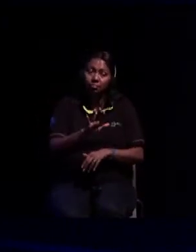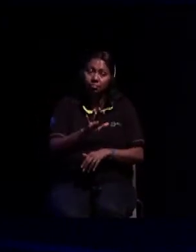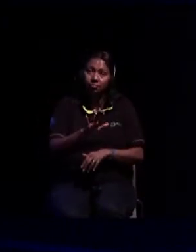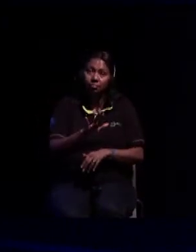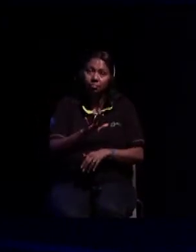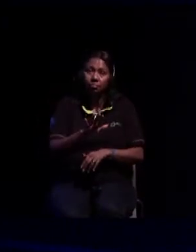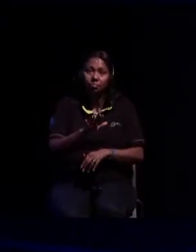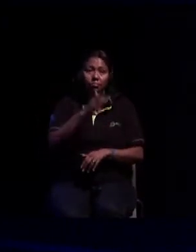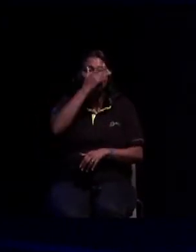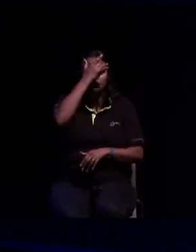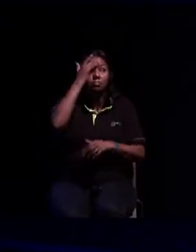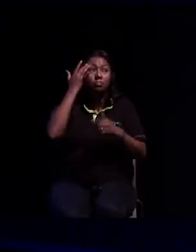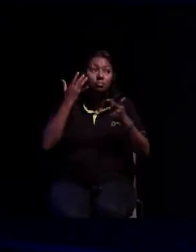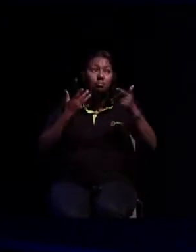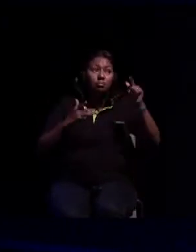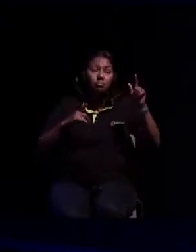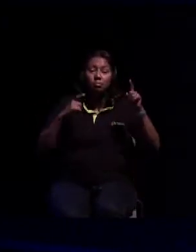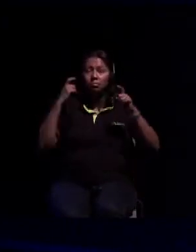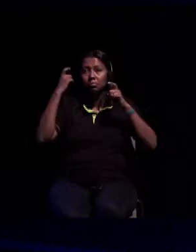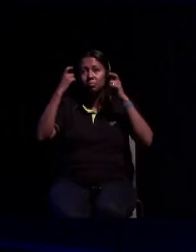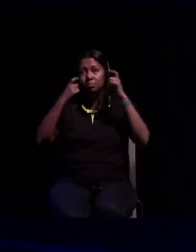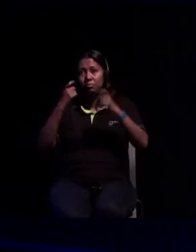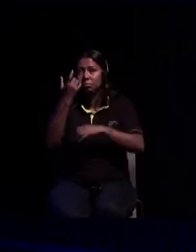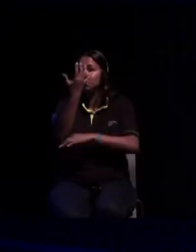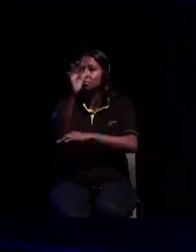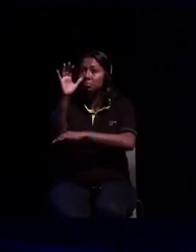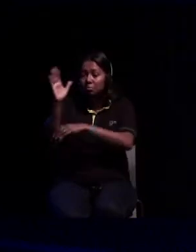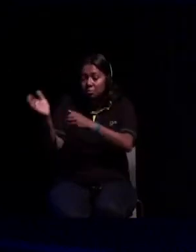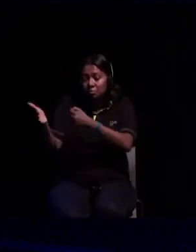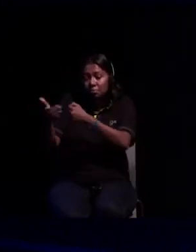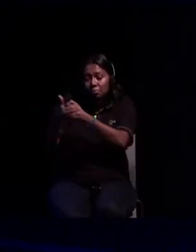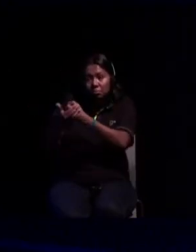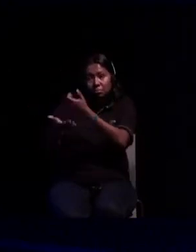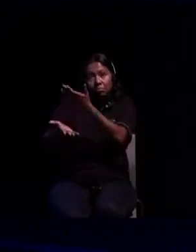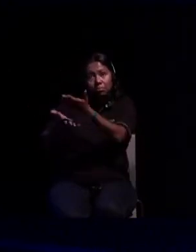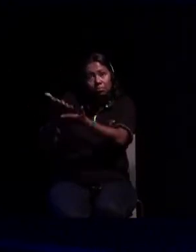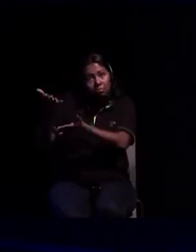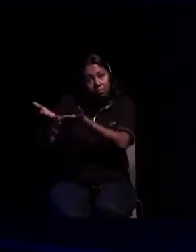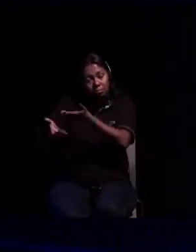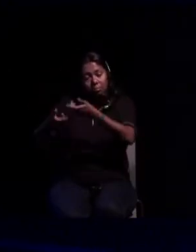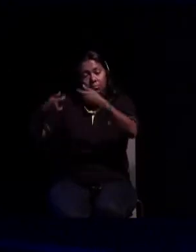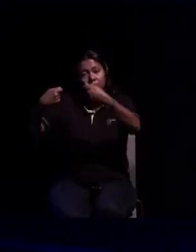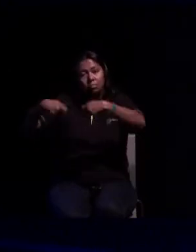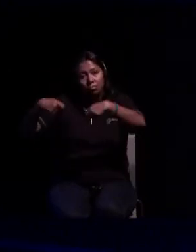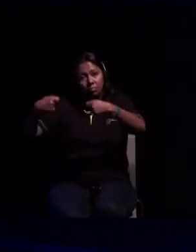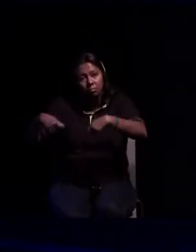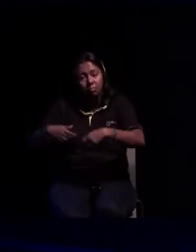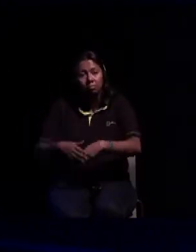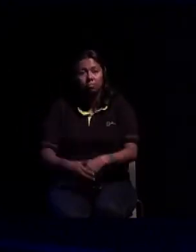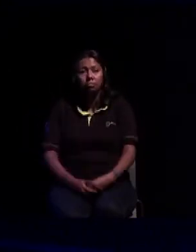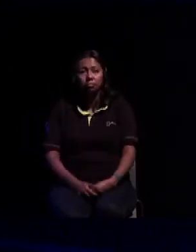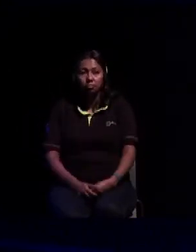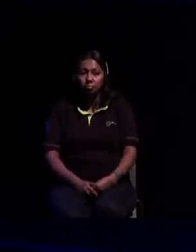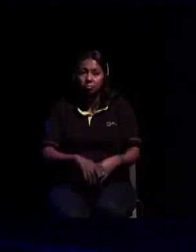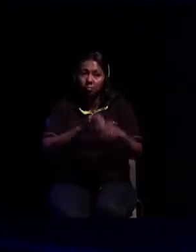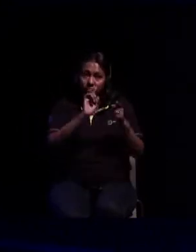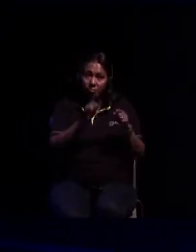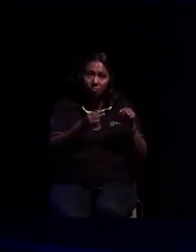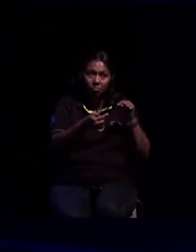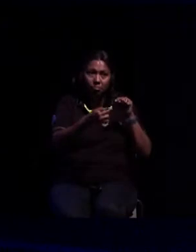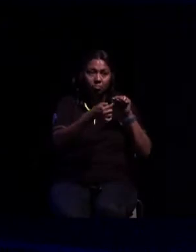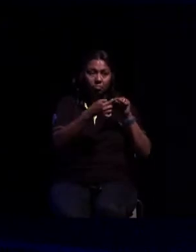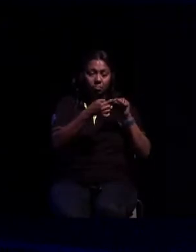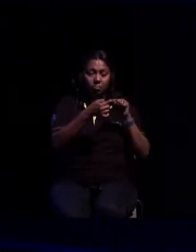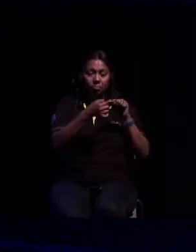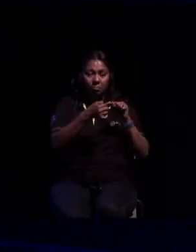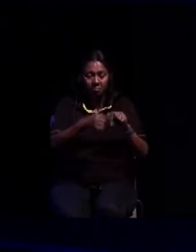about conserving and protecting the environments. And so there's a real tension, and I've witnessed this myself, that people, it's only